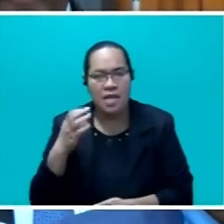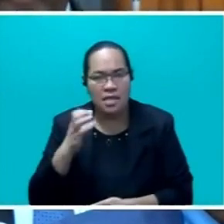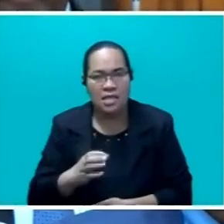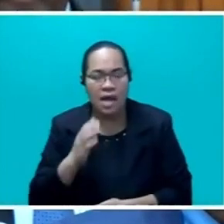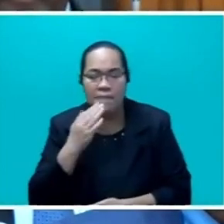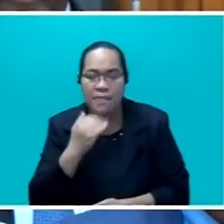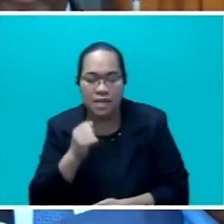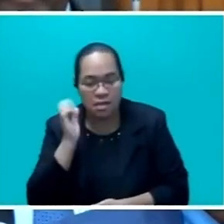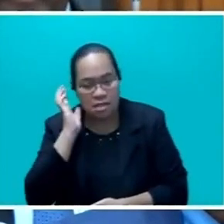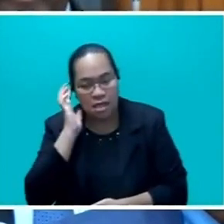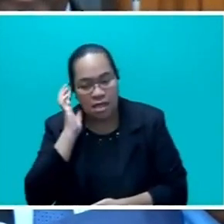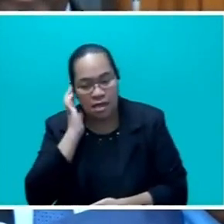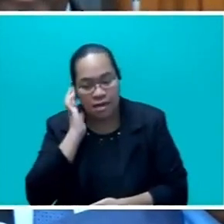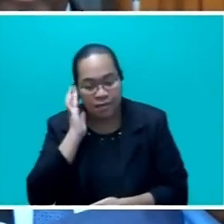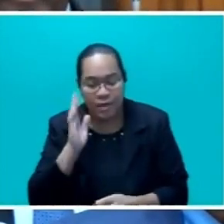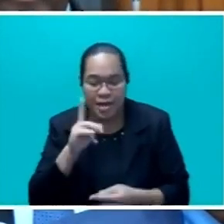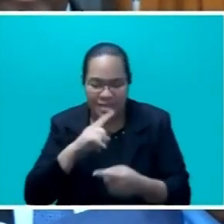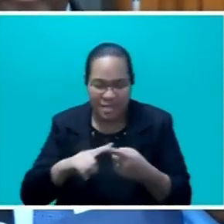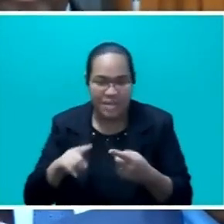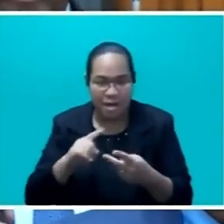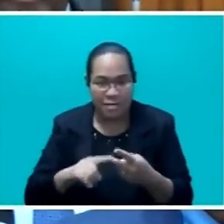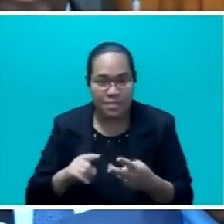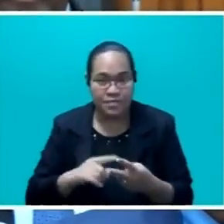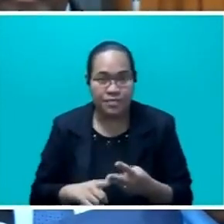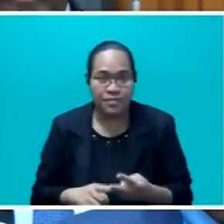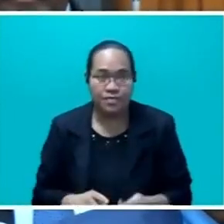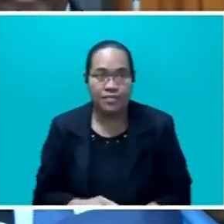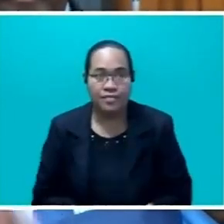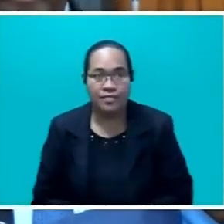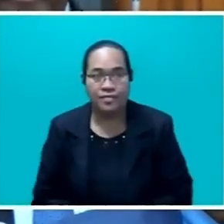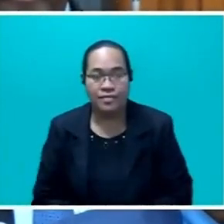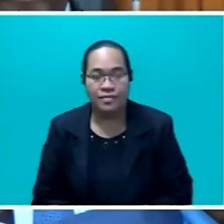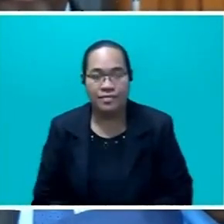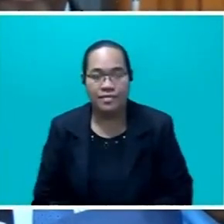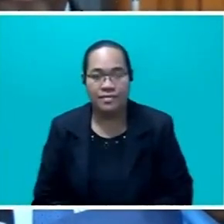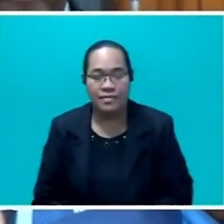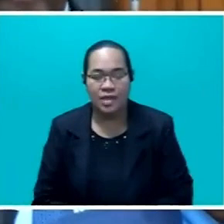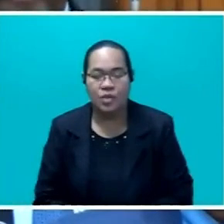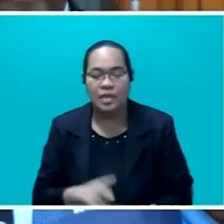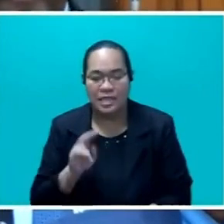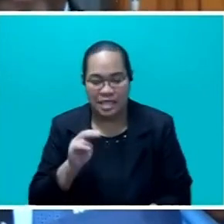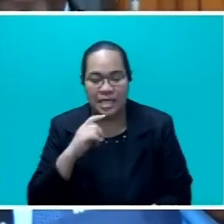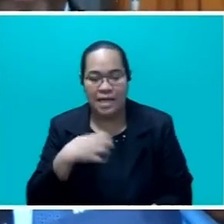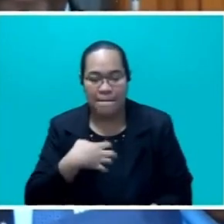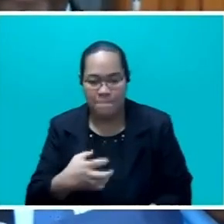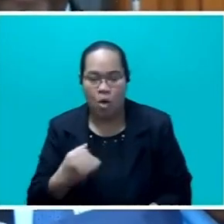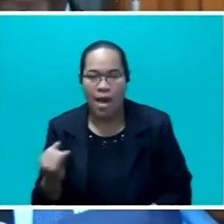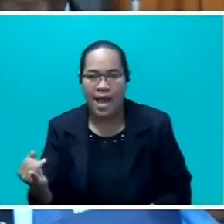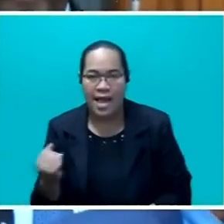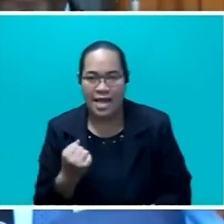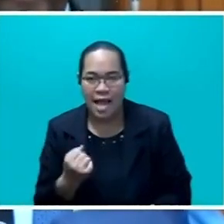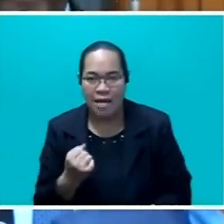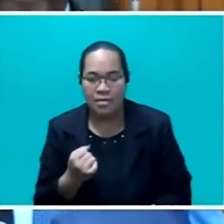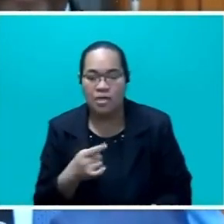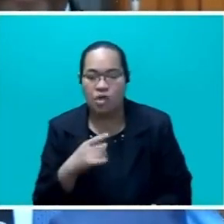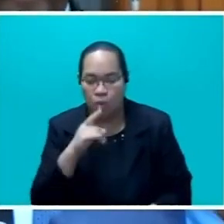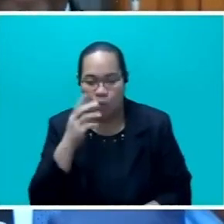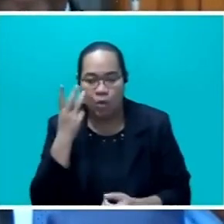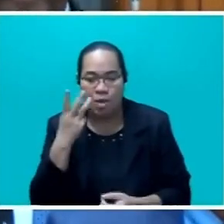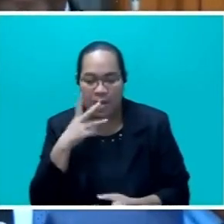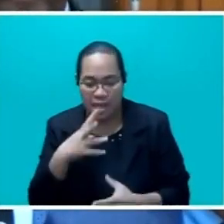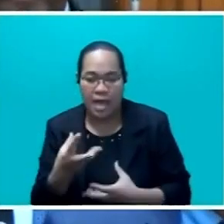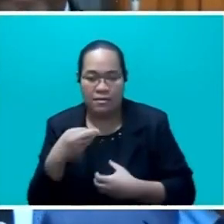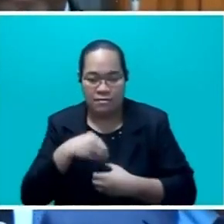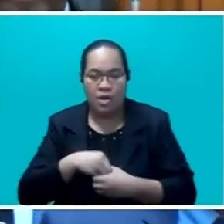are some of the areas, that gives more income to take back for women at home